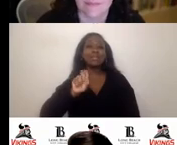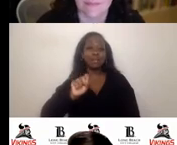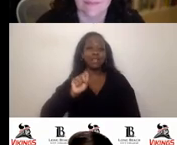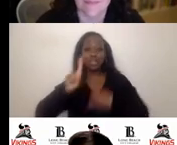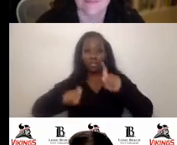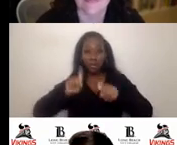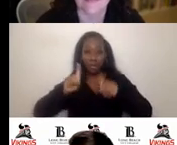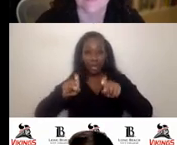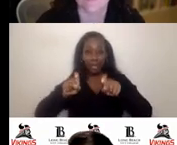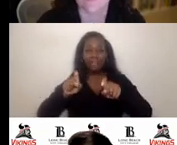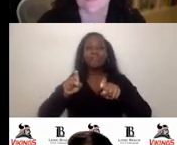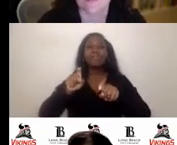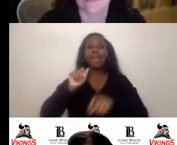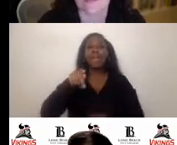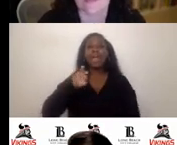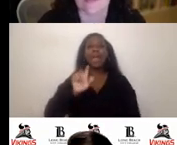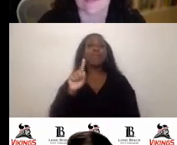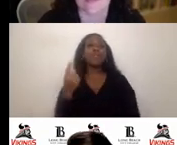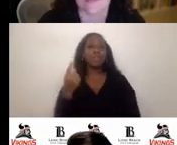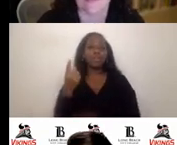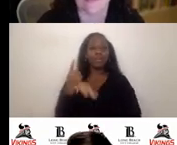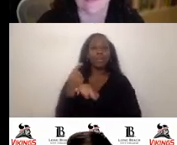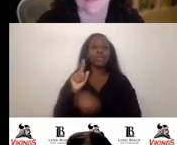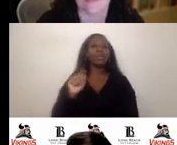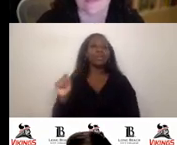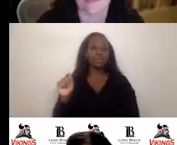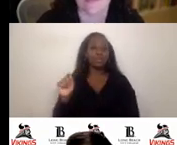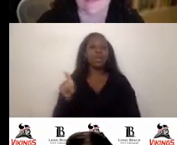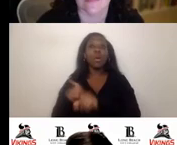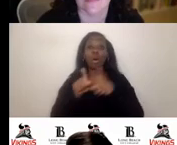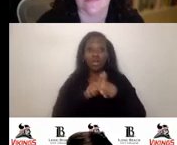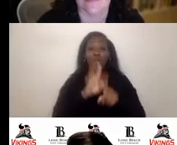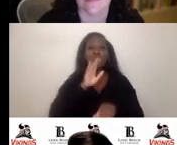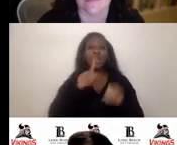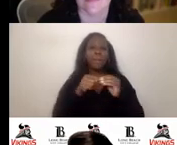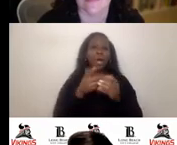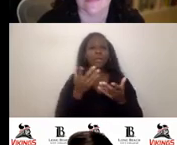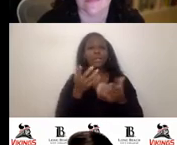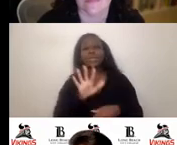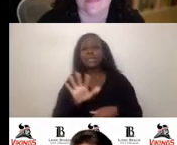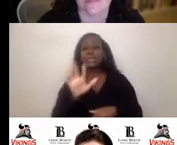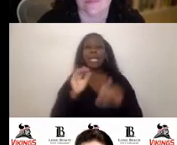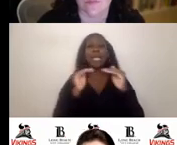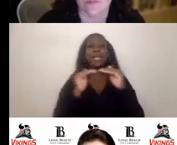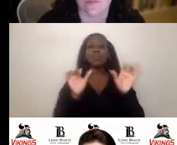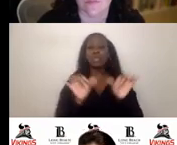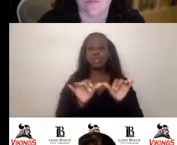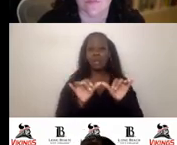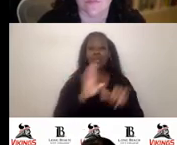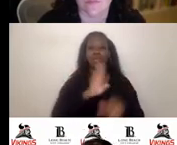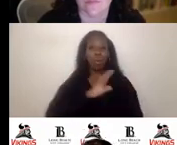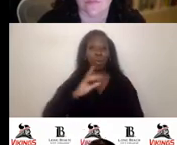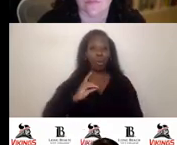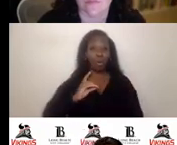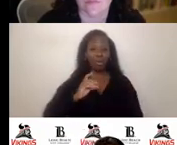2020. We're also here talking about relatively equal size. So the board is not mandated to create districts of